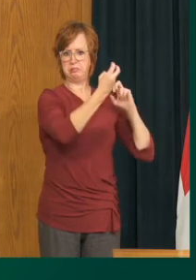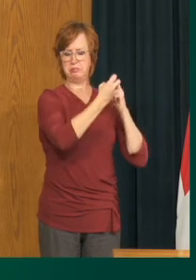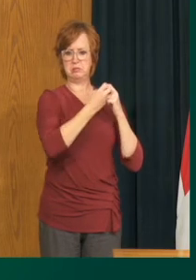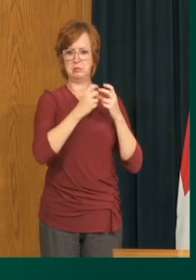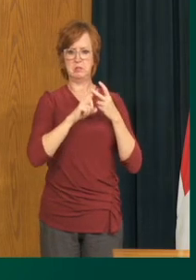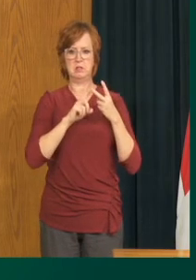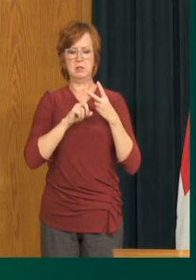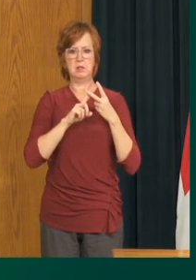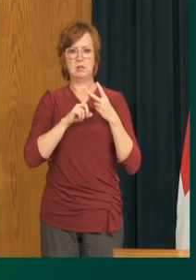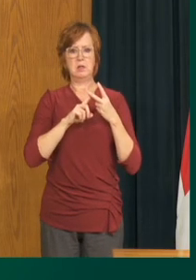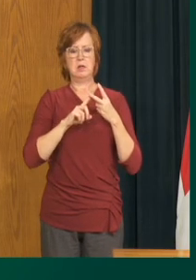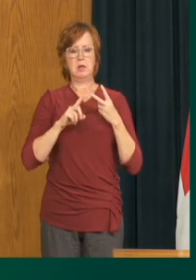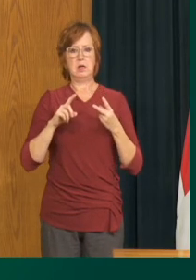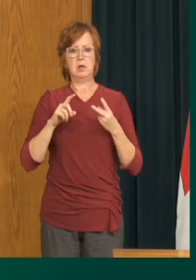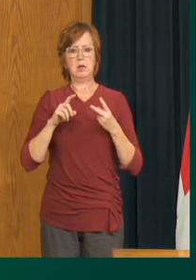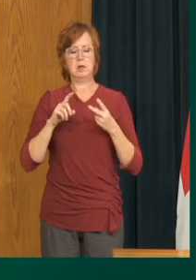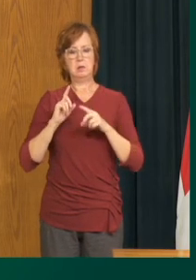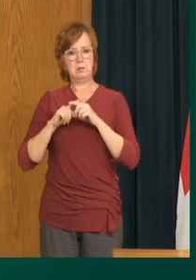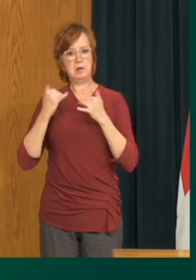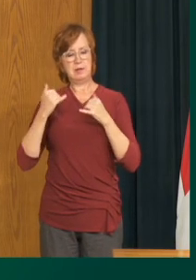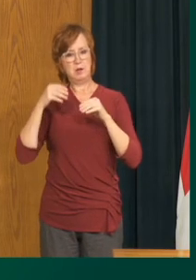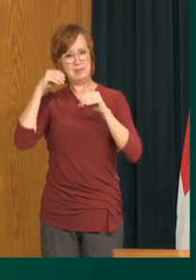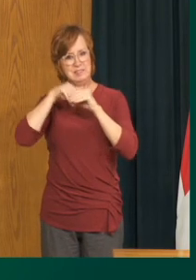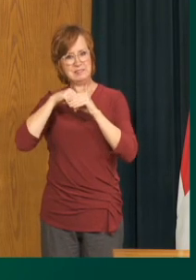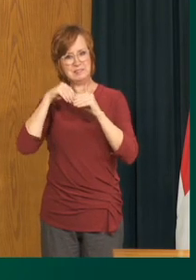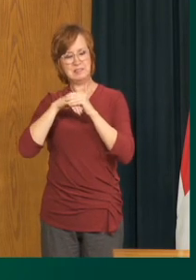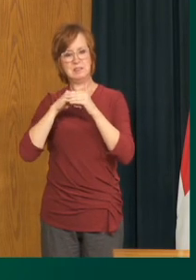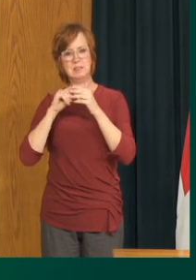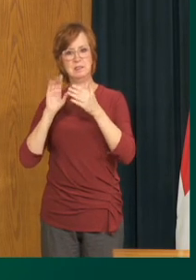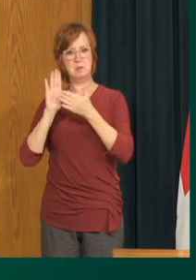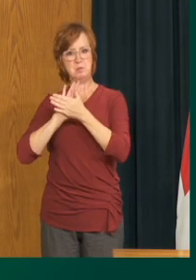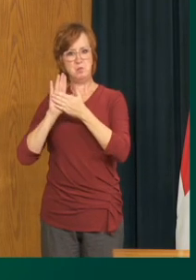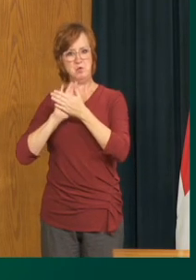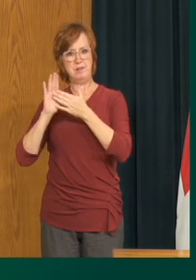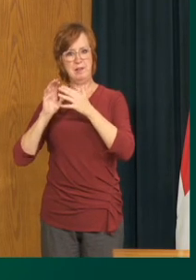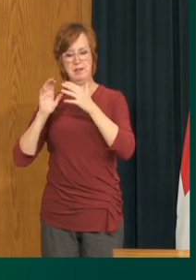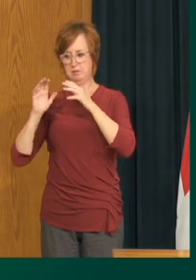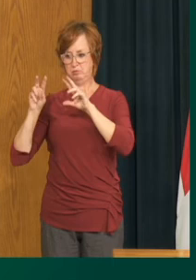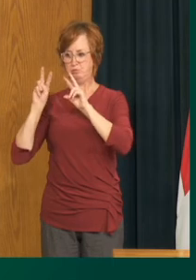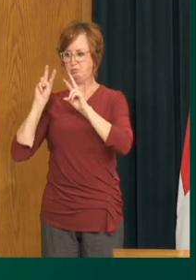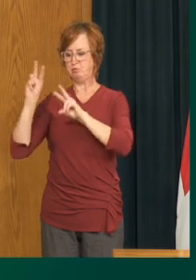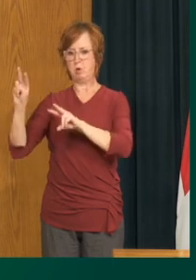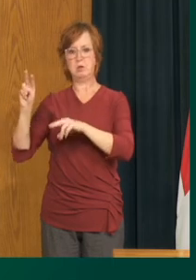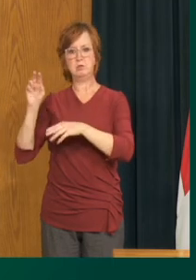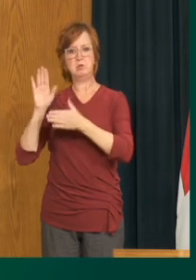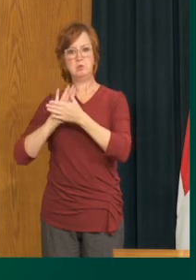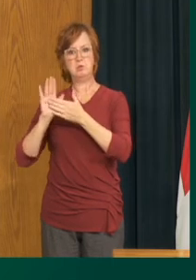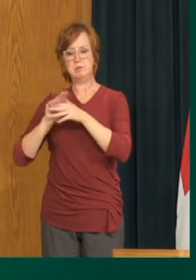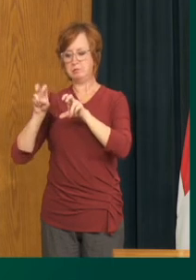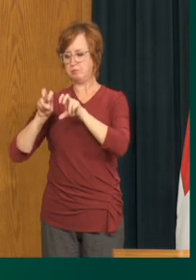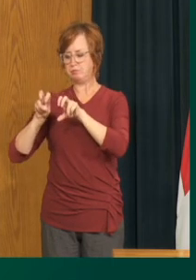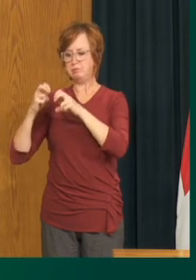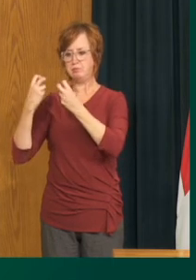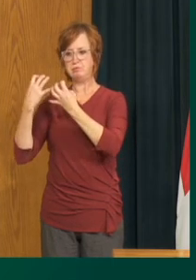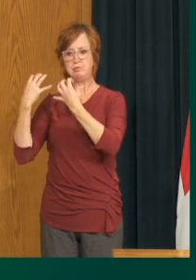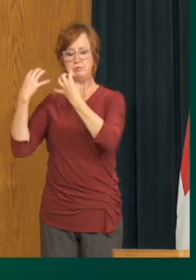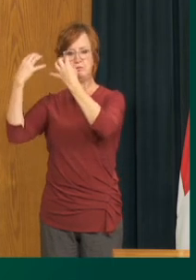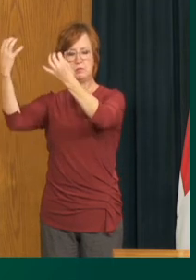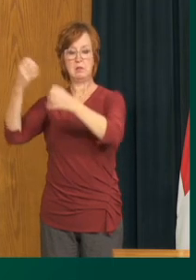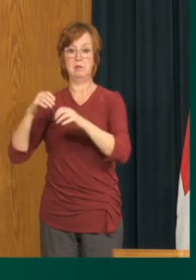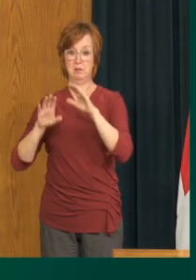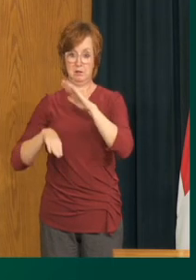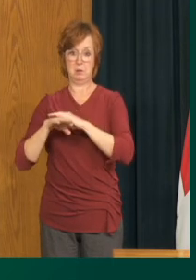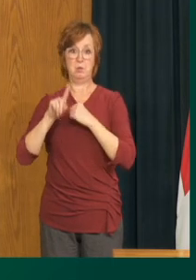parameters around those types of gatherings and what 150 people can be in there, given that they have the space to